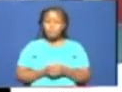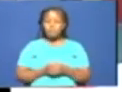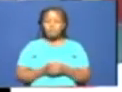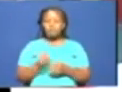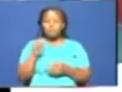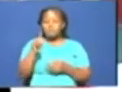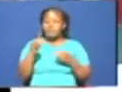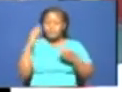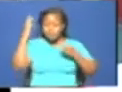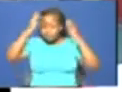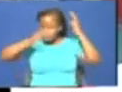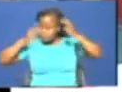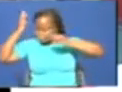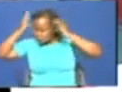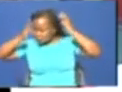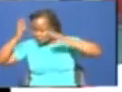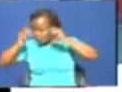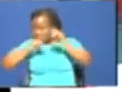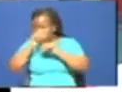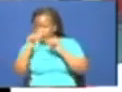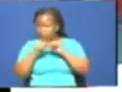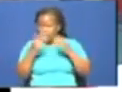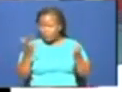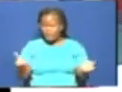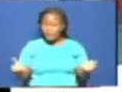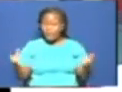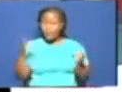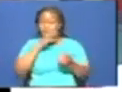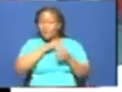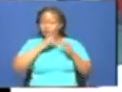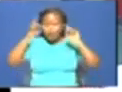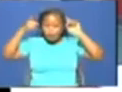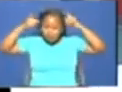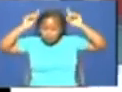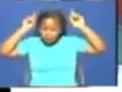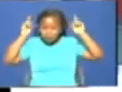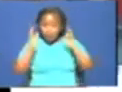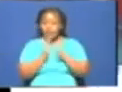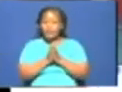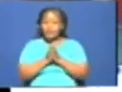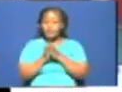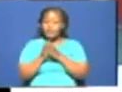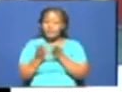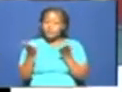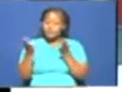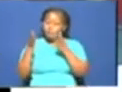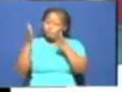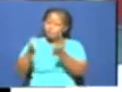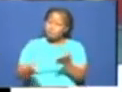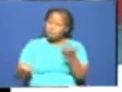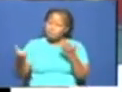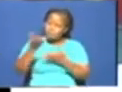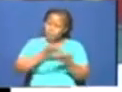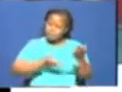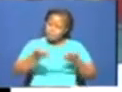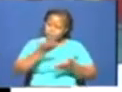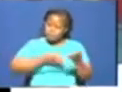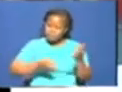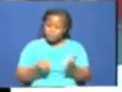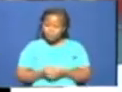worried about lack of livestock and pastoralist economy. They